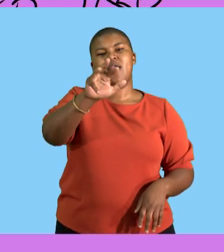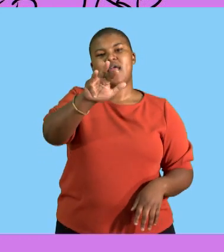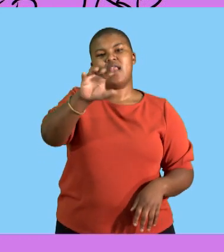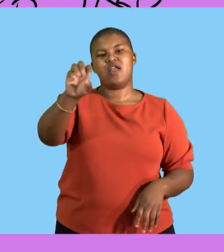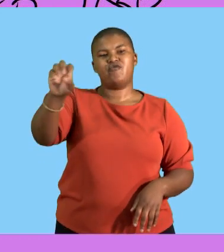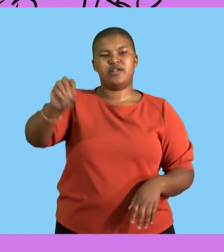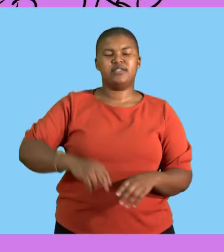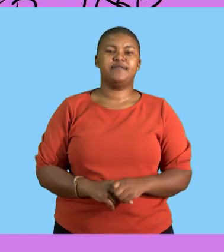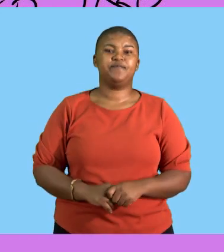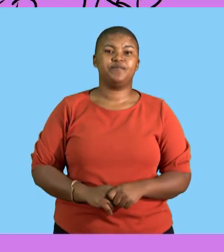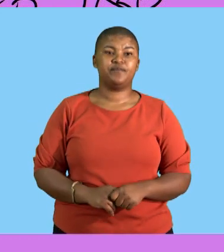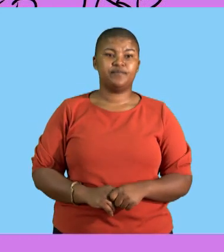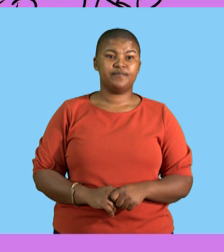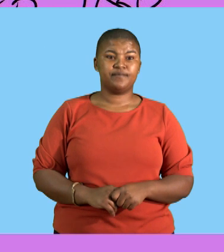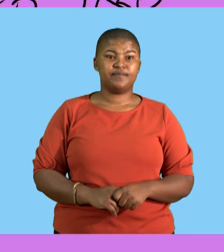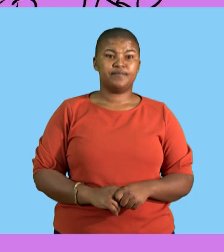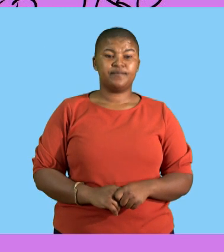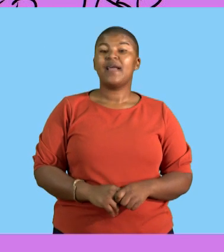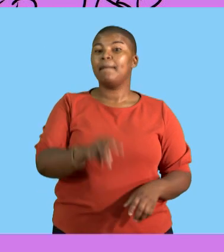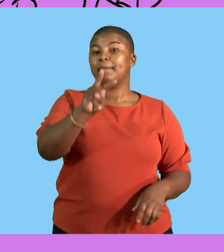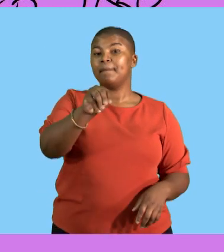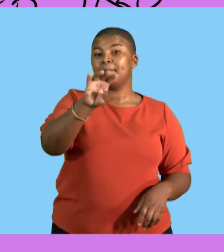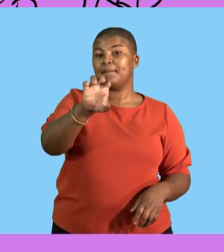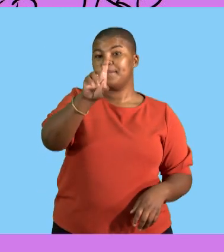4,900. So our median is